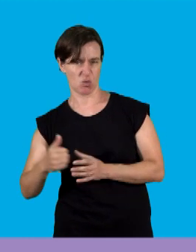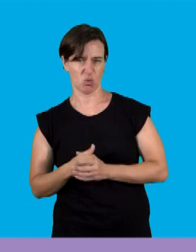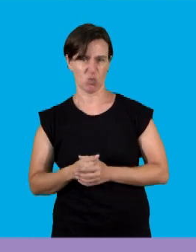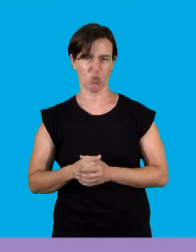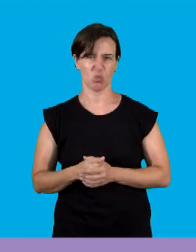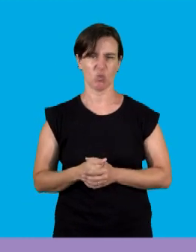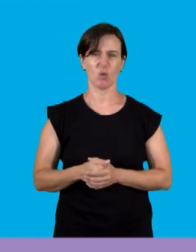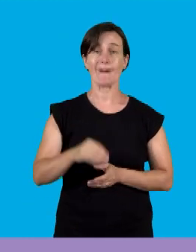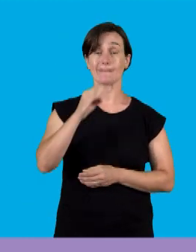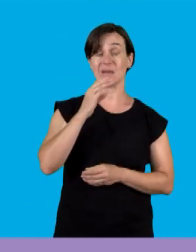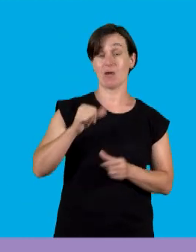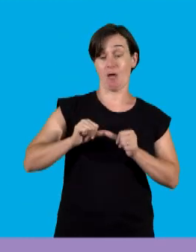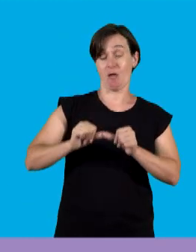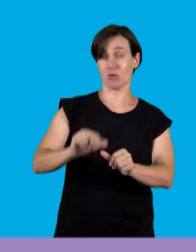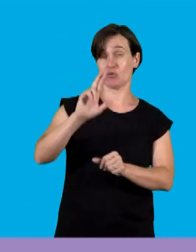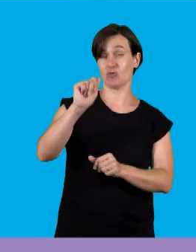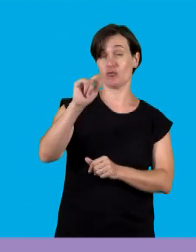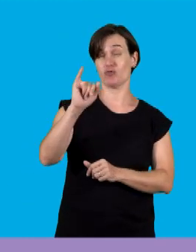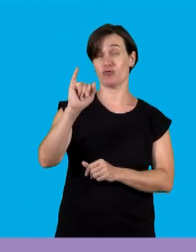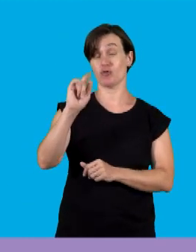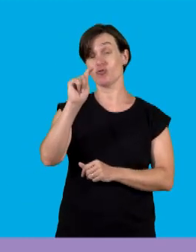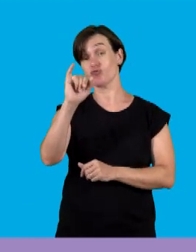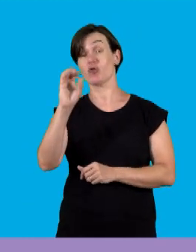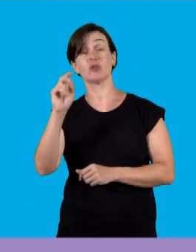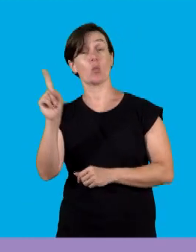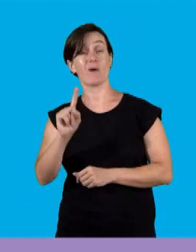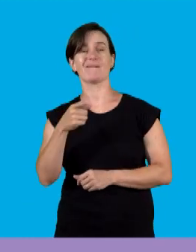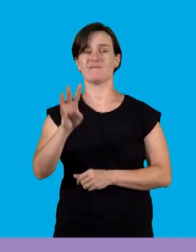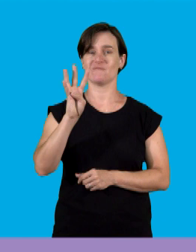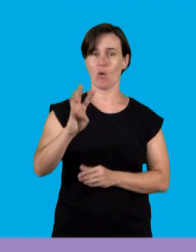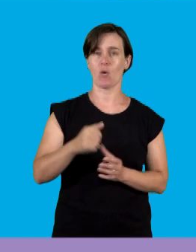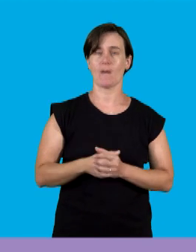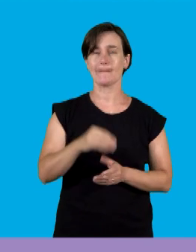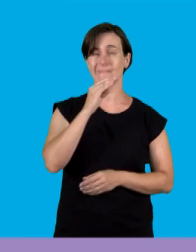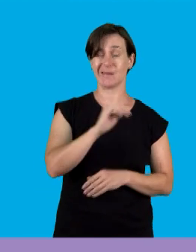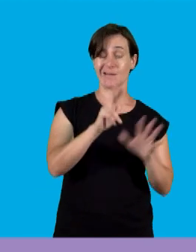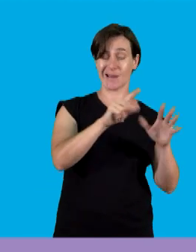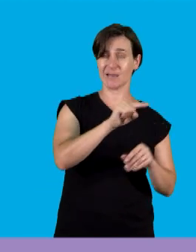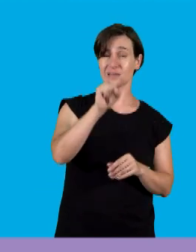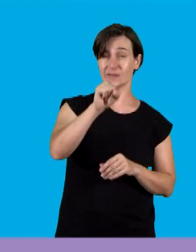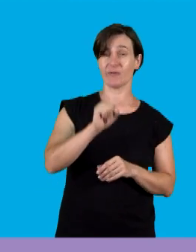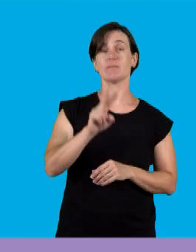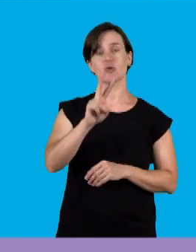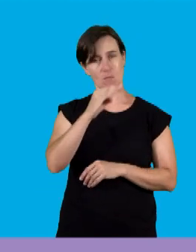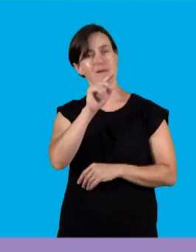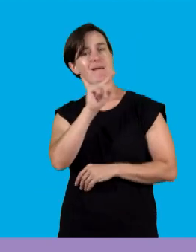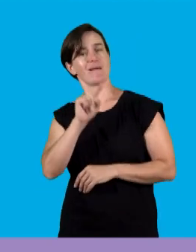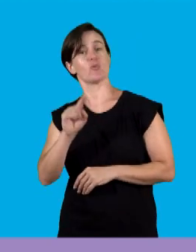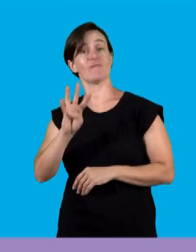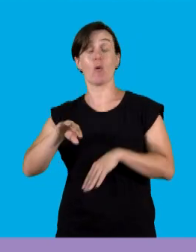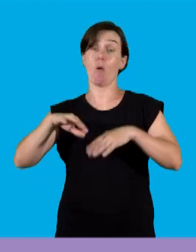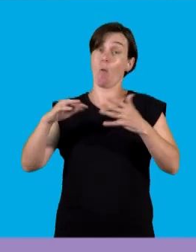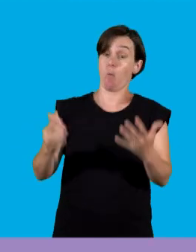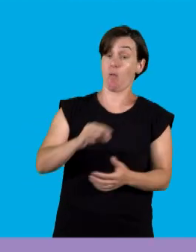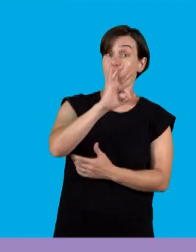the constant ratio is 4 and is obtained by calculating 8 divided by 2, which is equals to 4, or